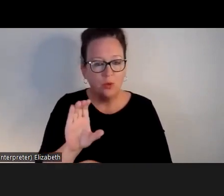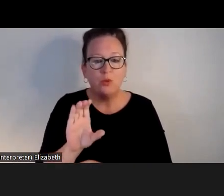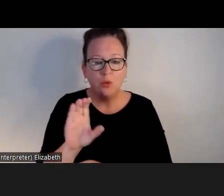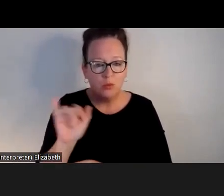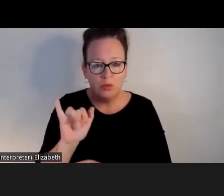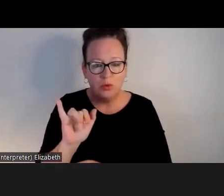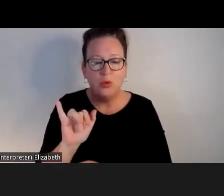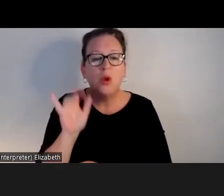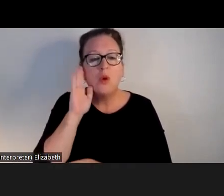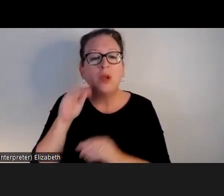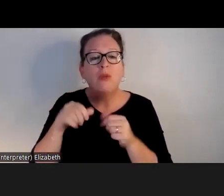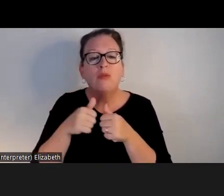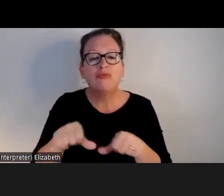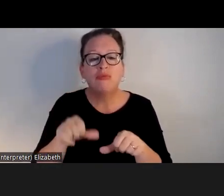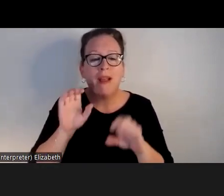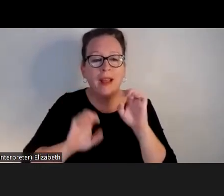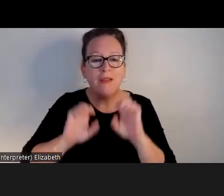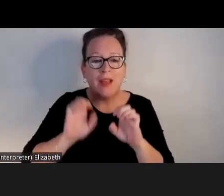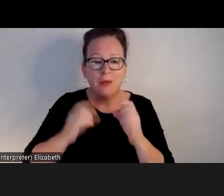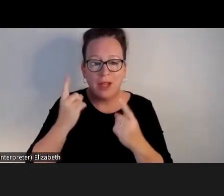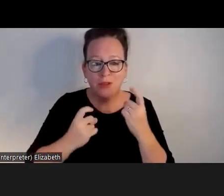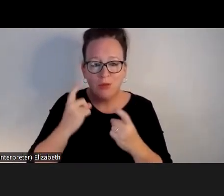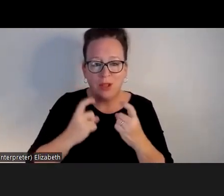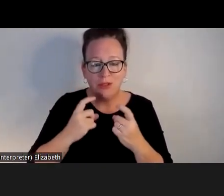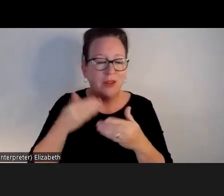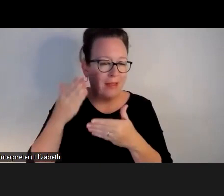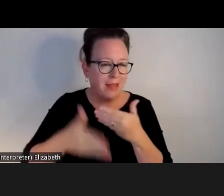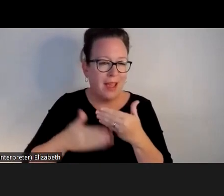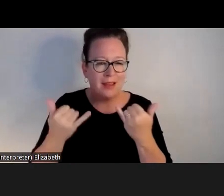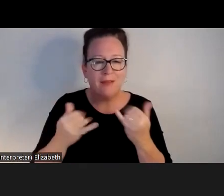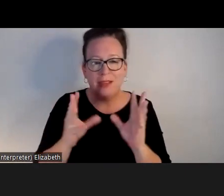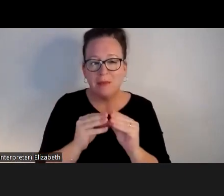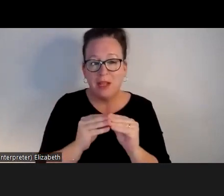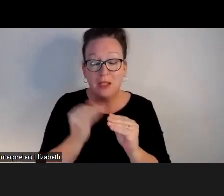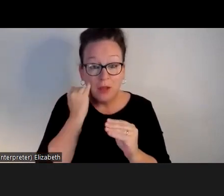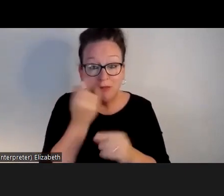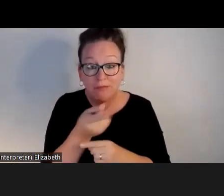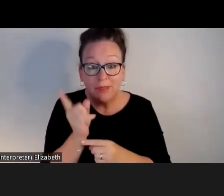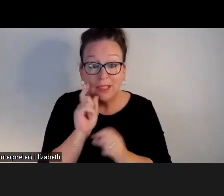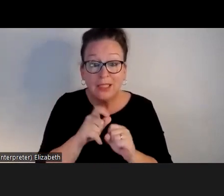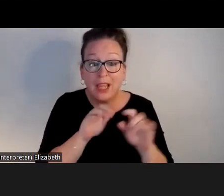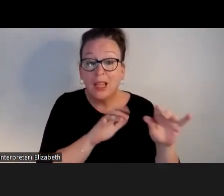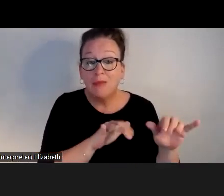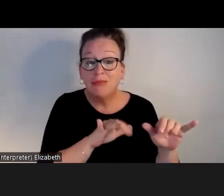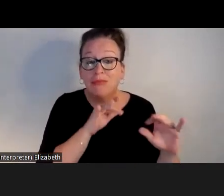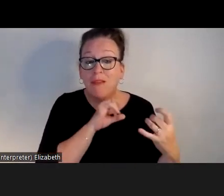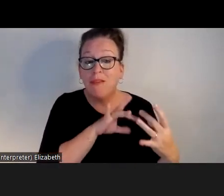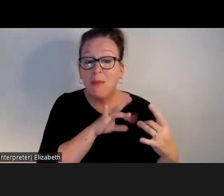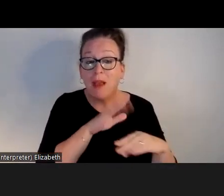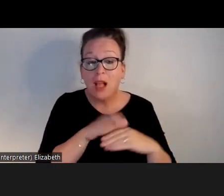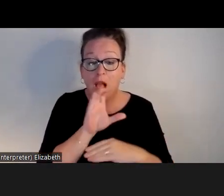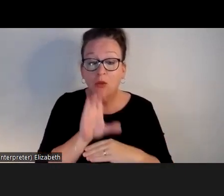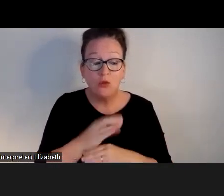evaluation question at the end of the webinar. And so if folks that are on Zoom can stick around to fill out